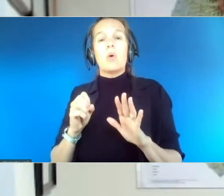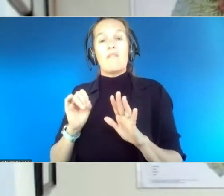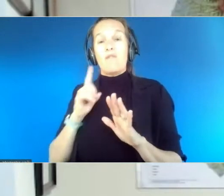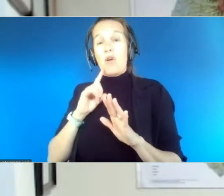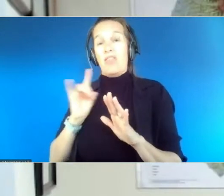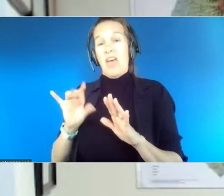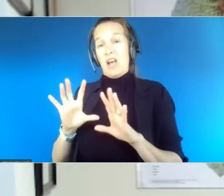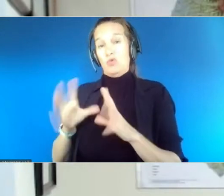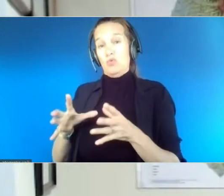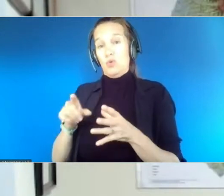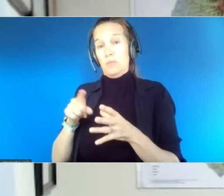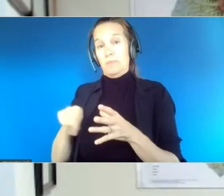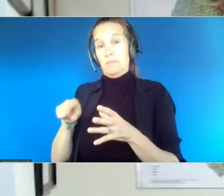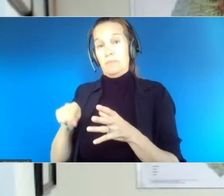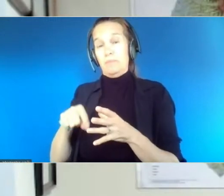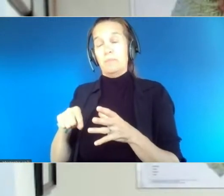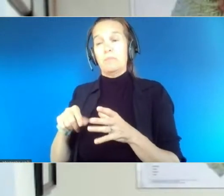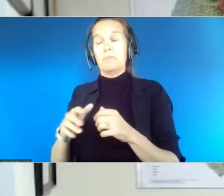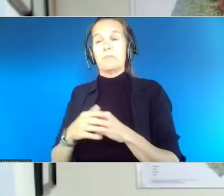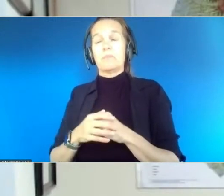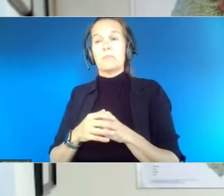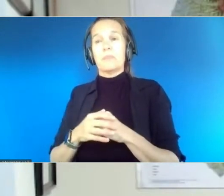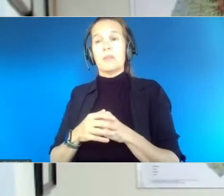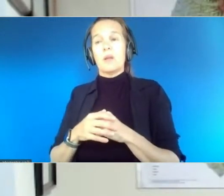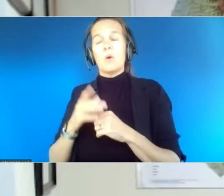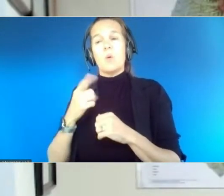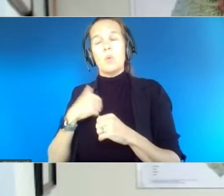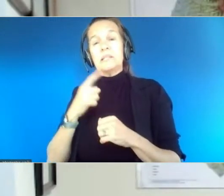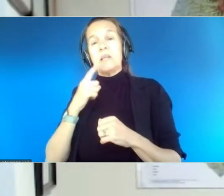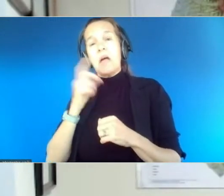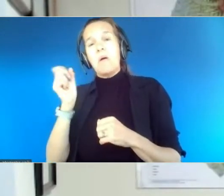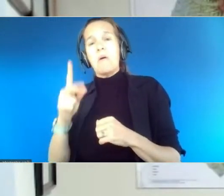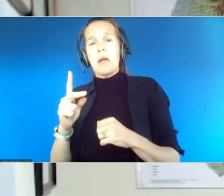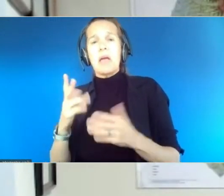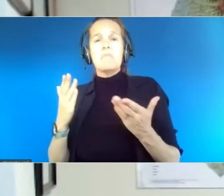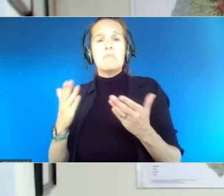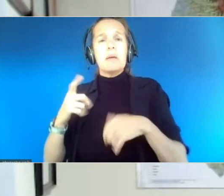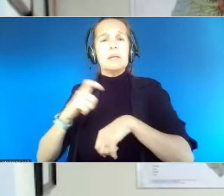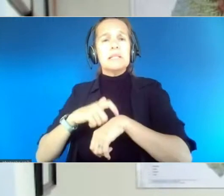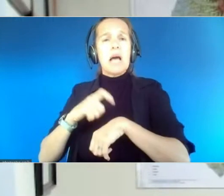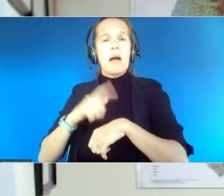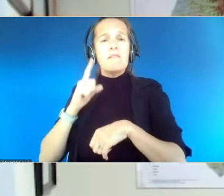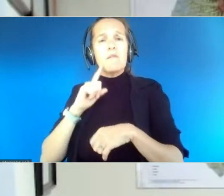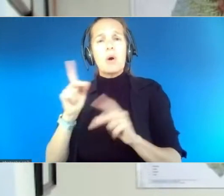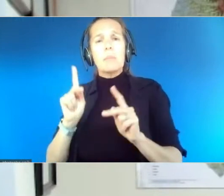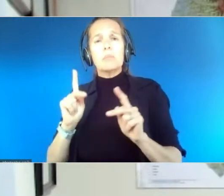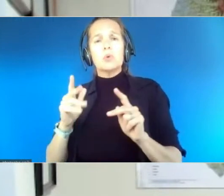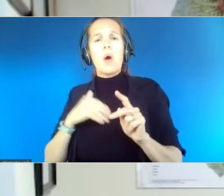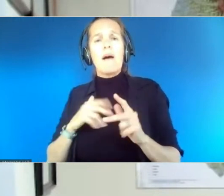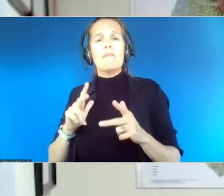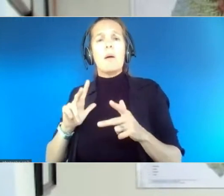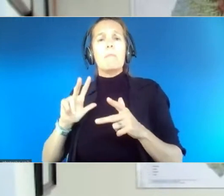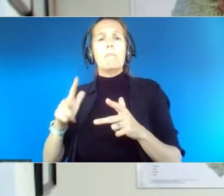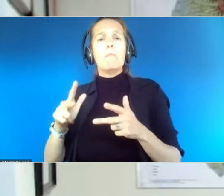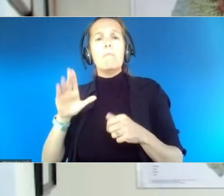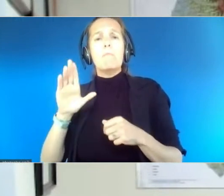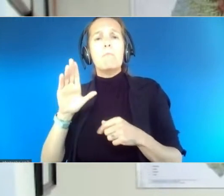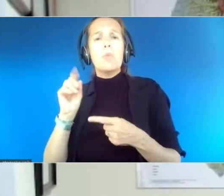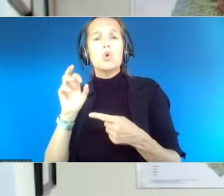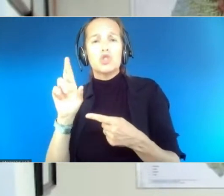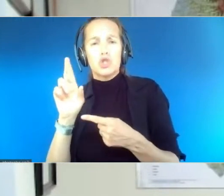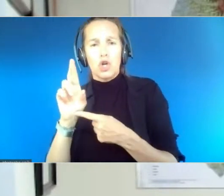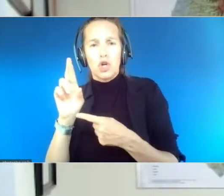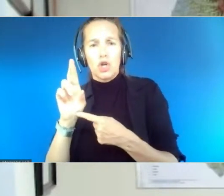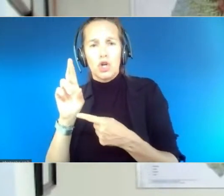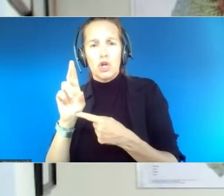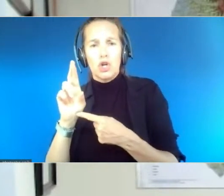the ones who are the most vulnerable, we're saying, okay, maybe it's time to get a booster shot before we see a breakdown in the